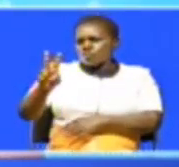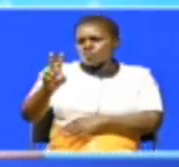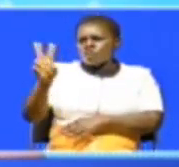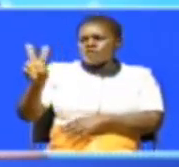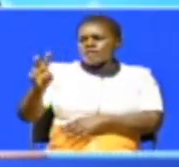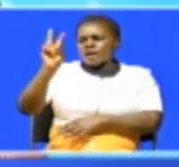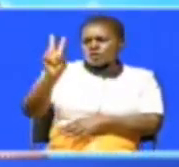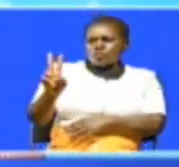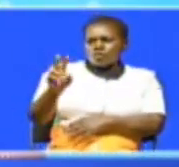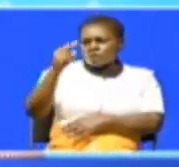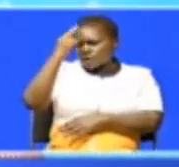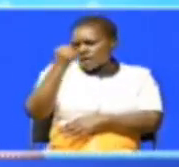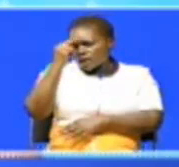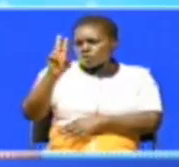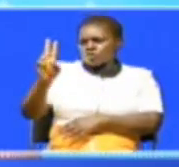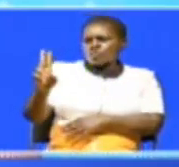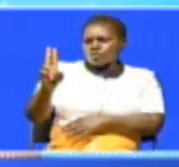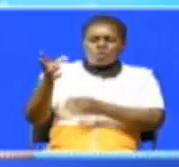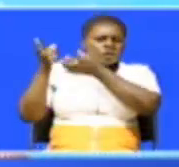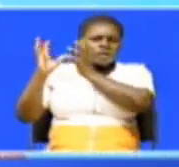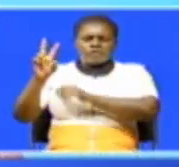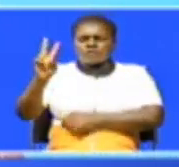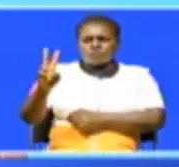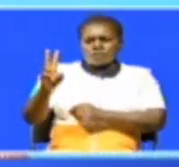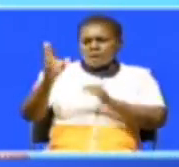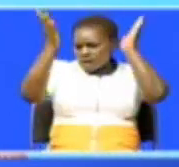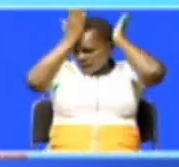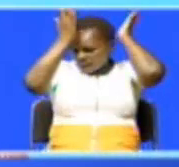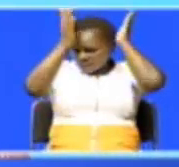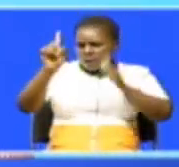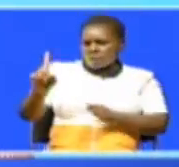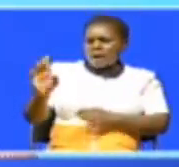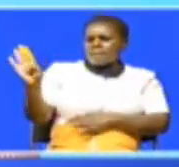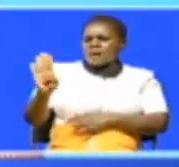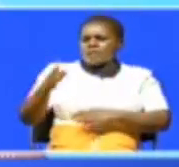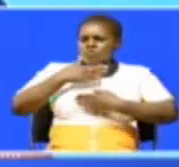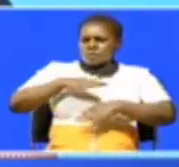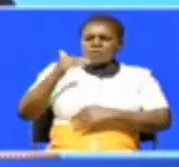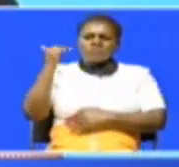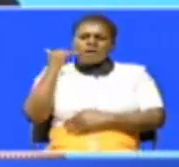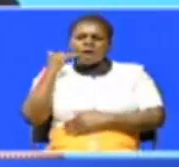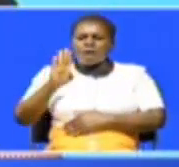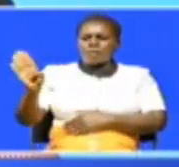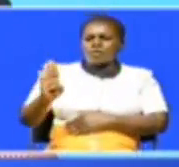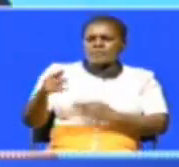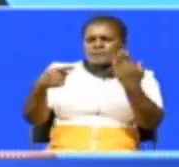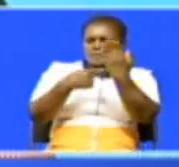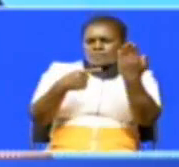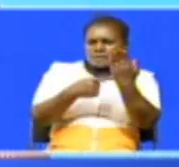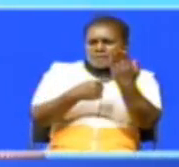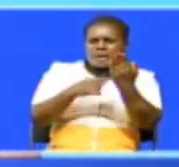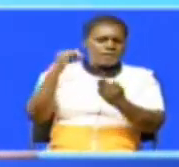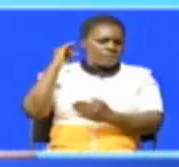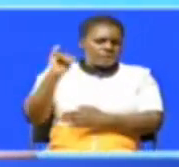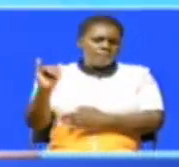2, Narok 2, Kilifi 2, Kakamega 1, Baringo, Samburu, Siaya, Bomet, Taita Taveta and